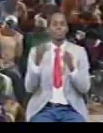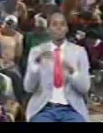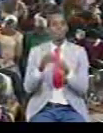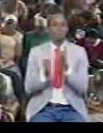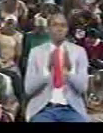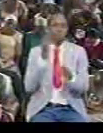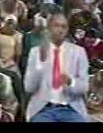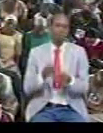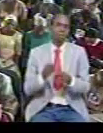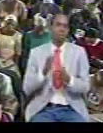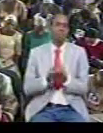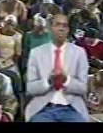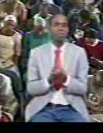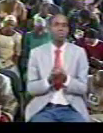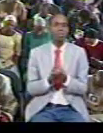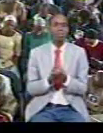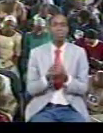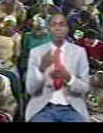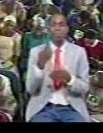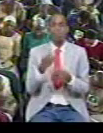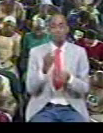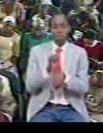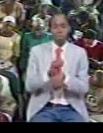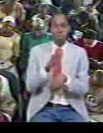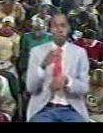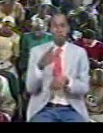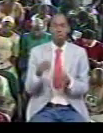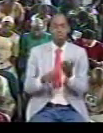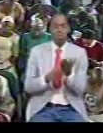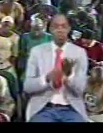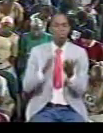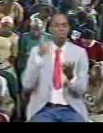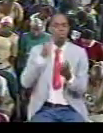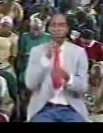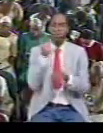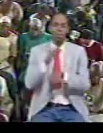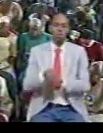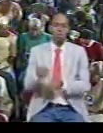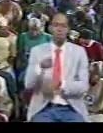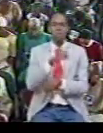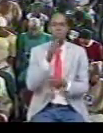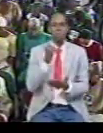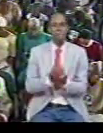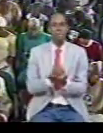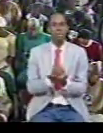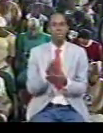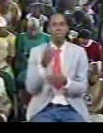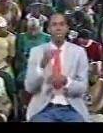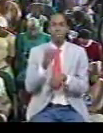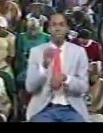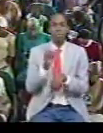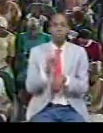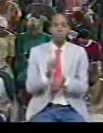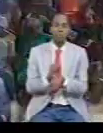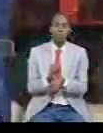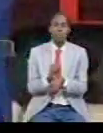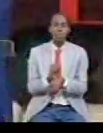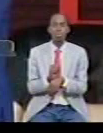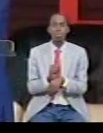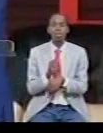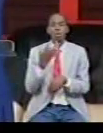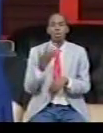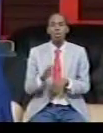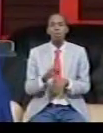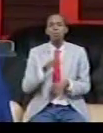name. The works of the flesh will not conquer you. The world of